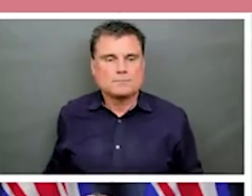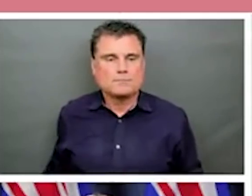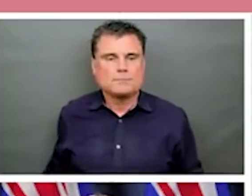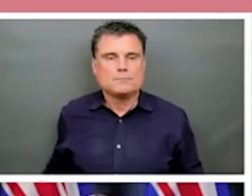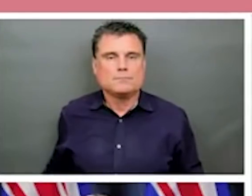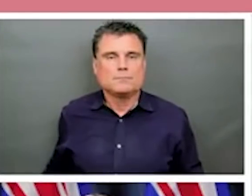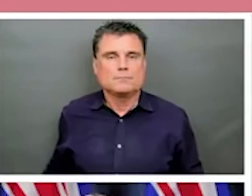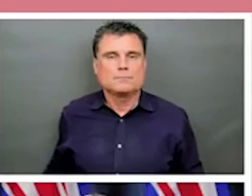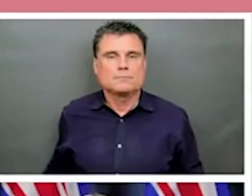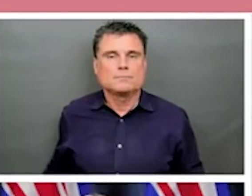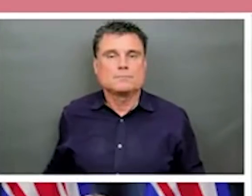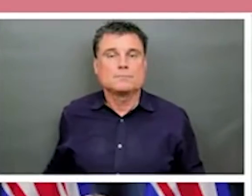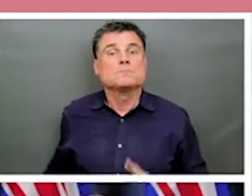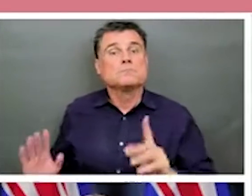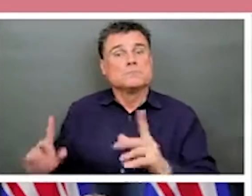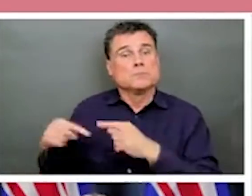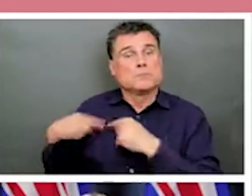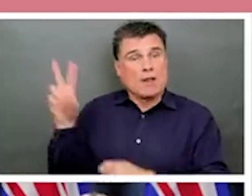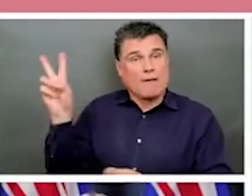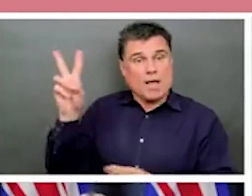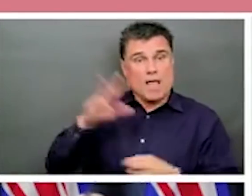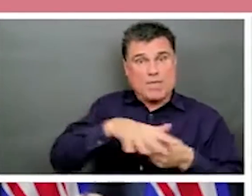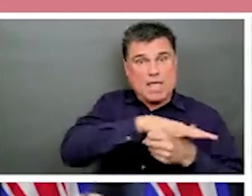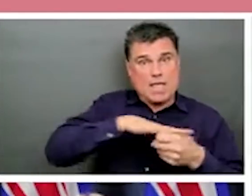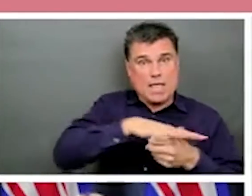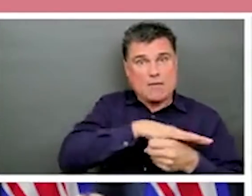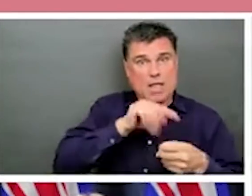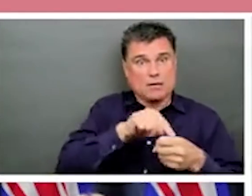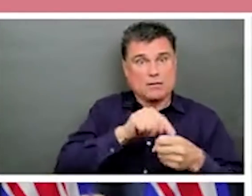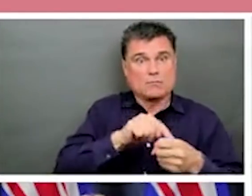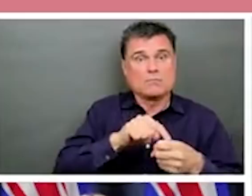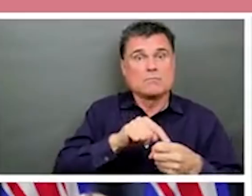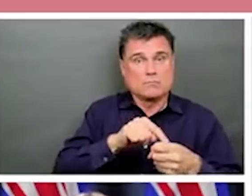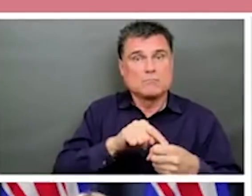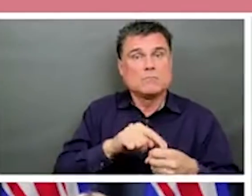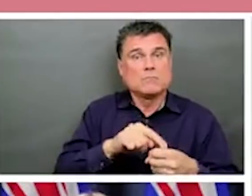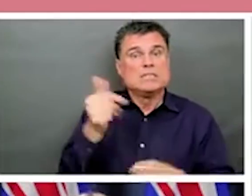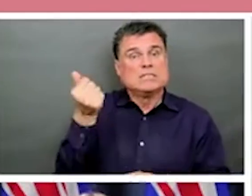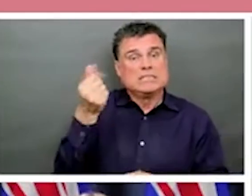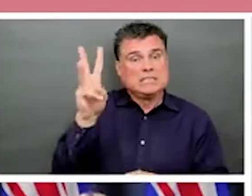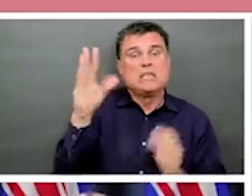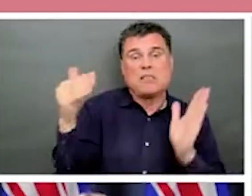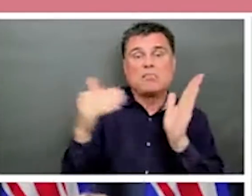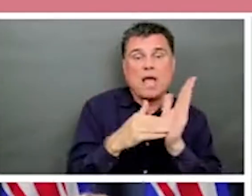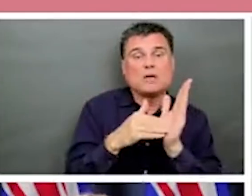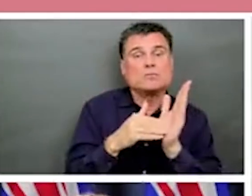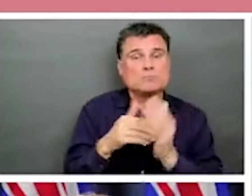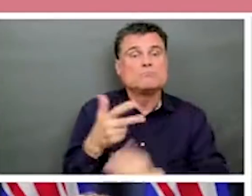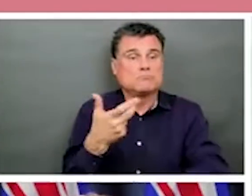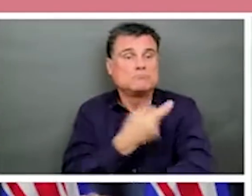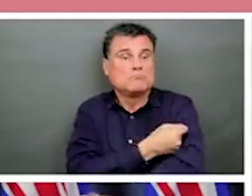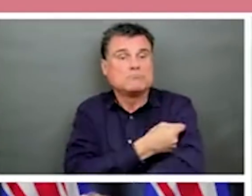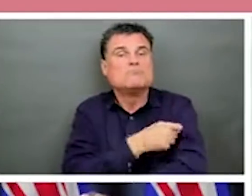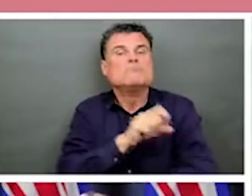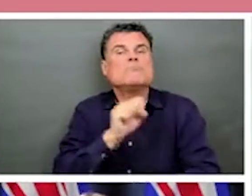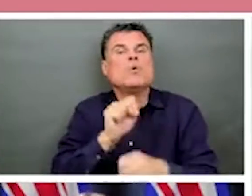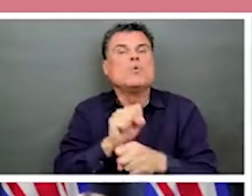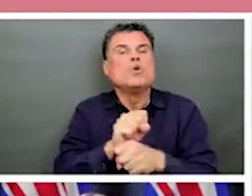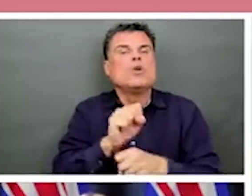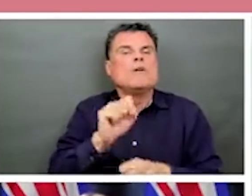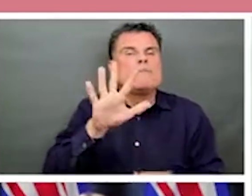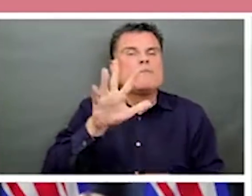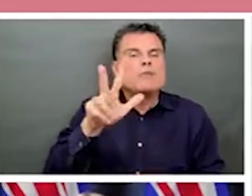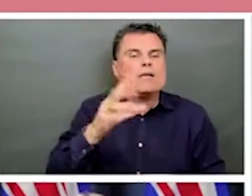people working in 53 identified food processing facilities, 6 industrial sites, and 5 congregate living